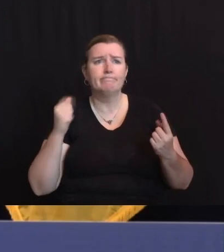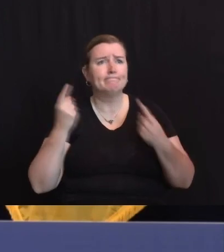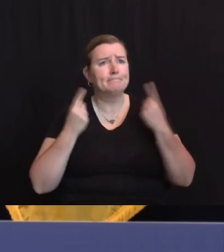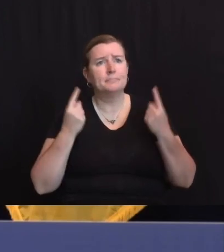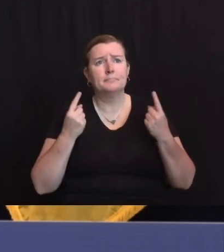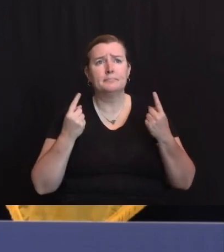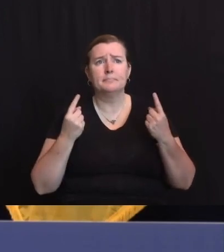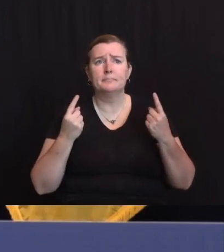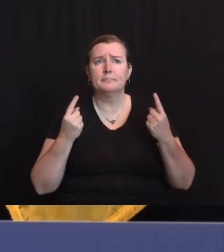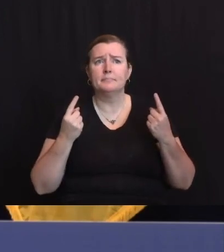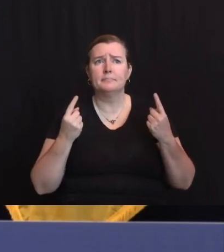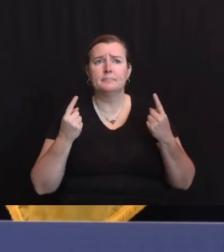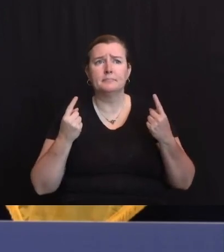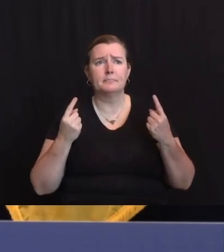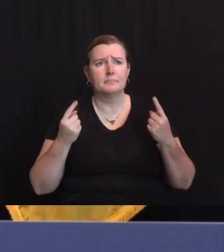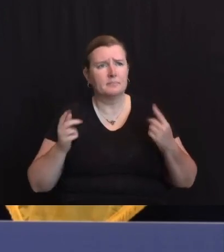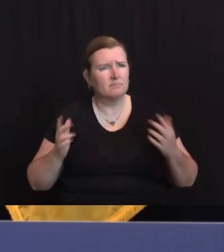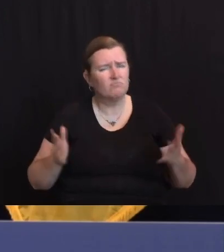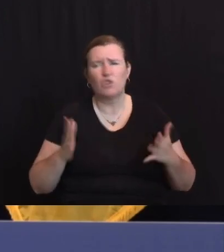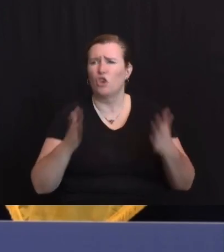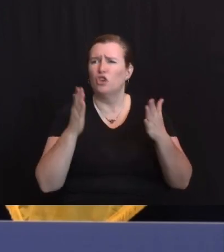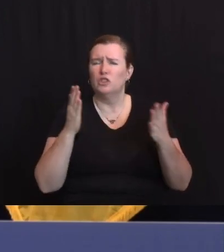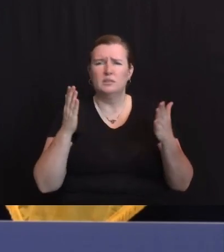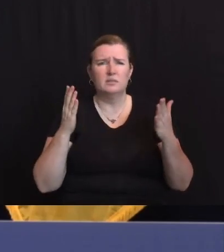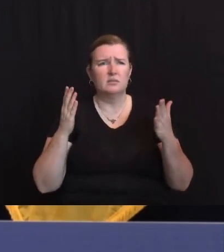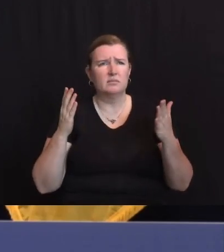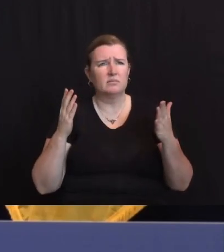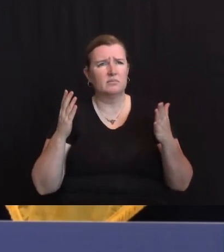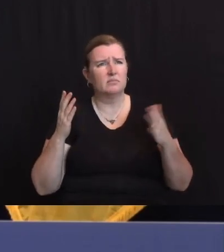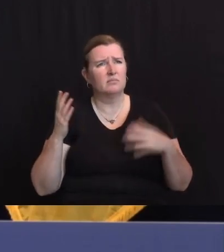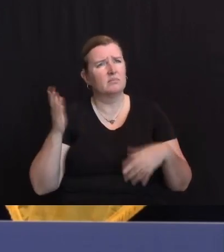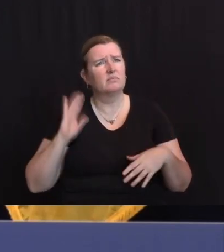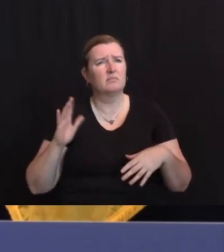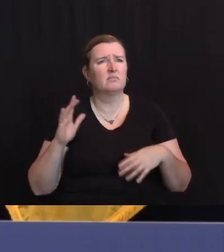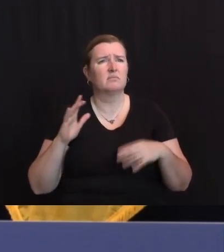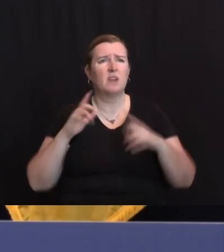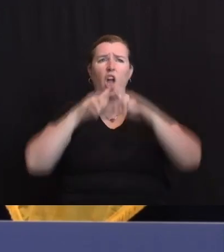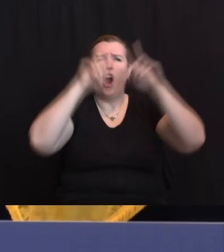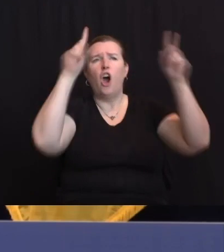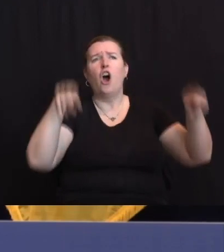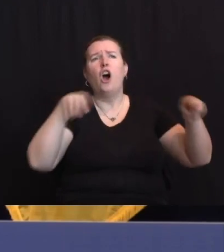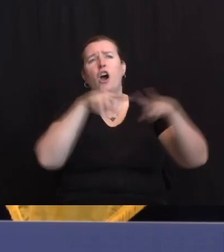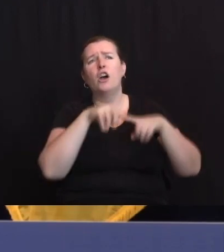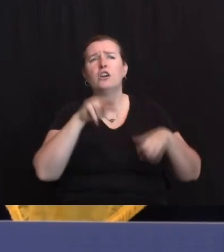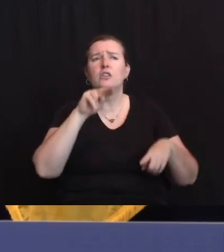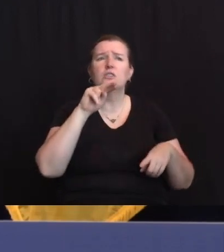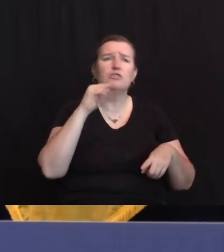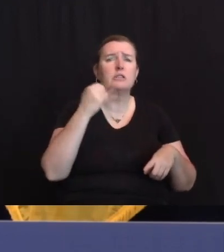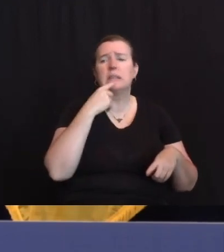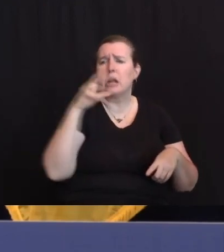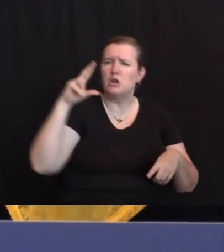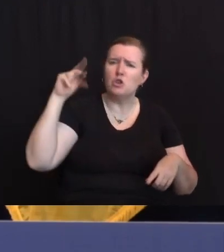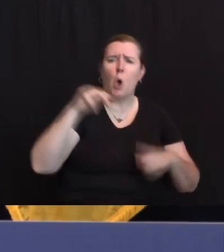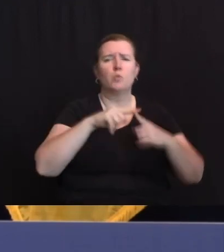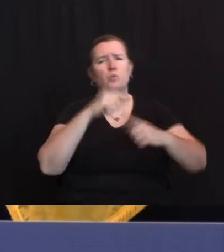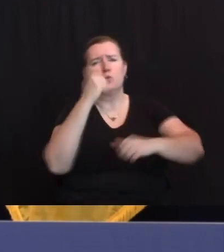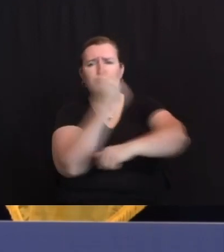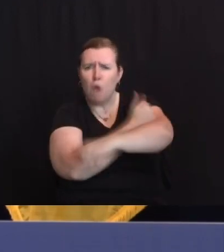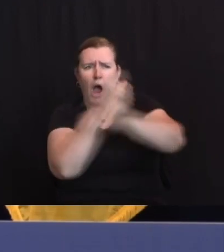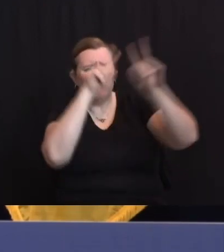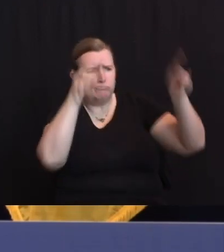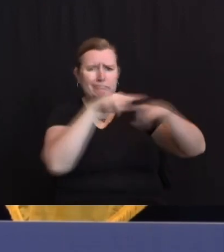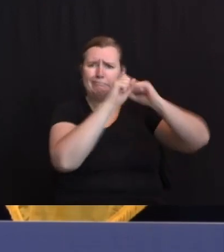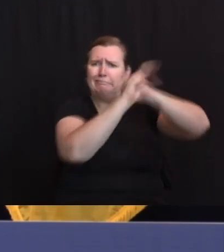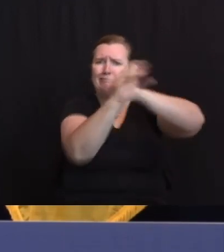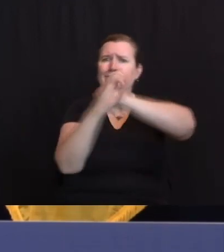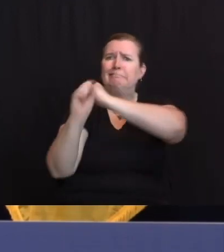that you have just say no to drugs groups at schools, maybe just say no to knucklehead parties